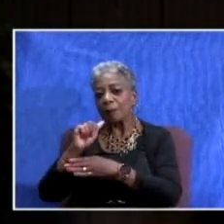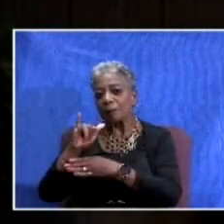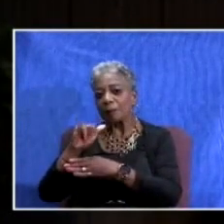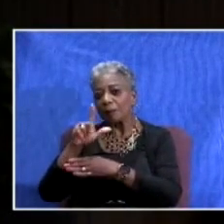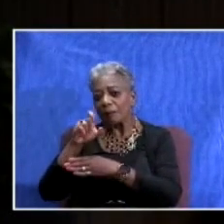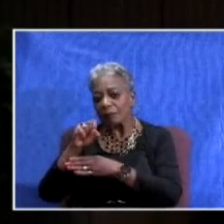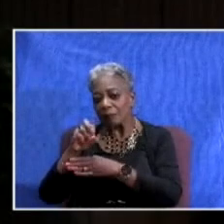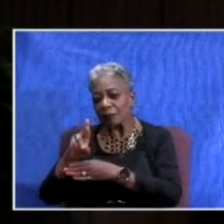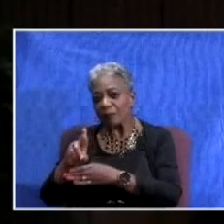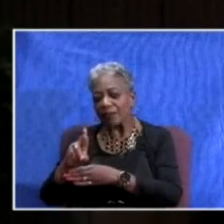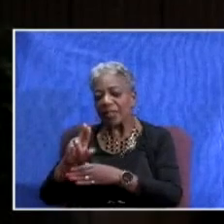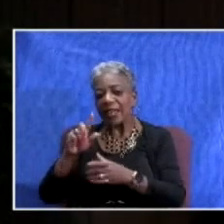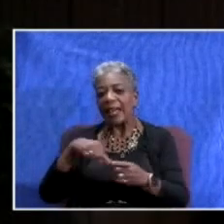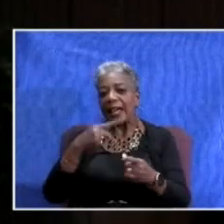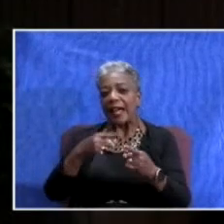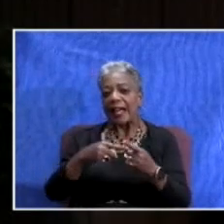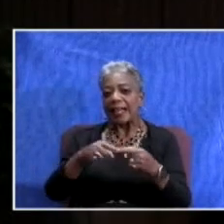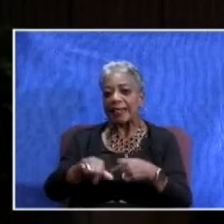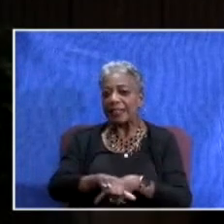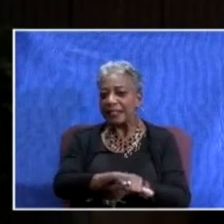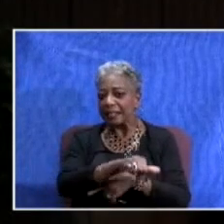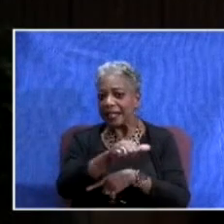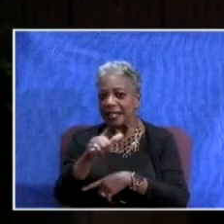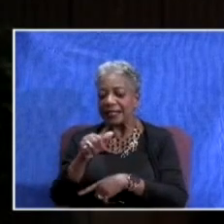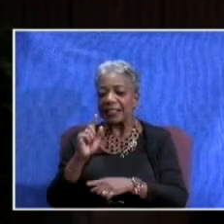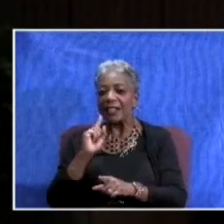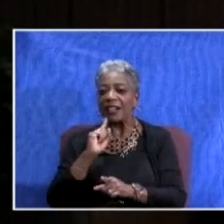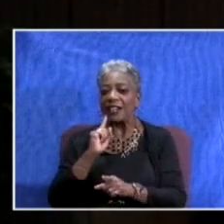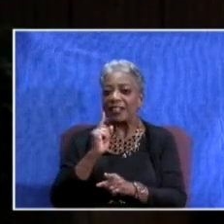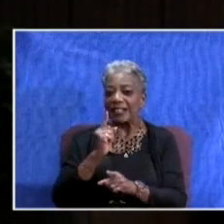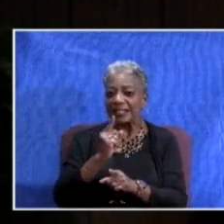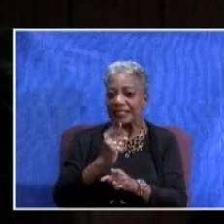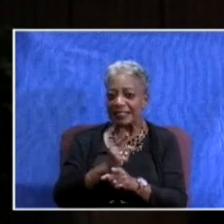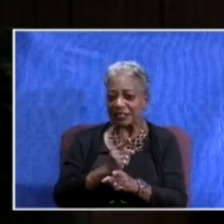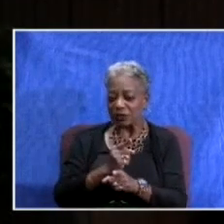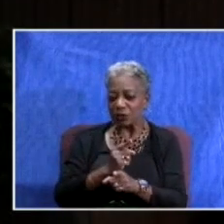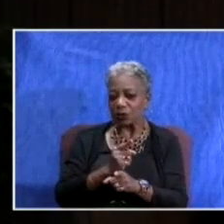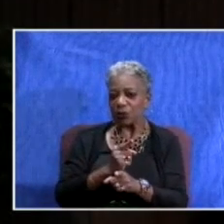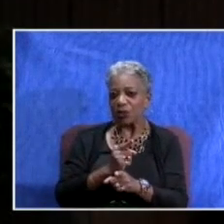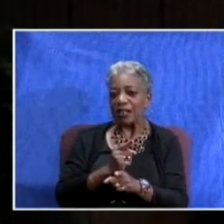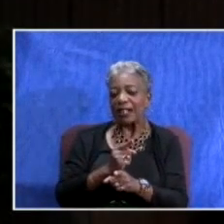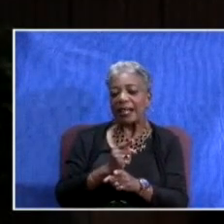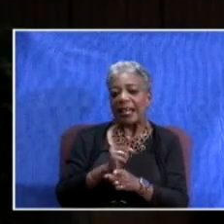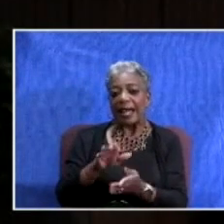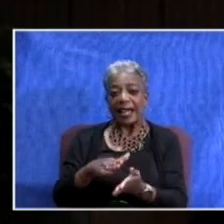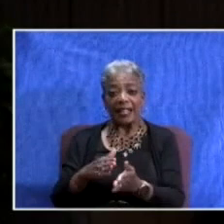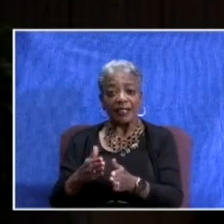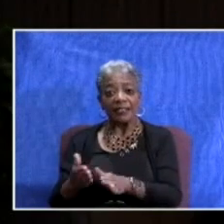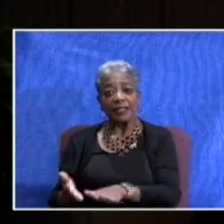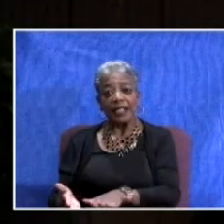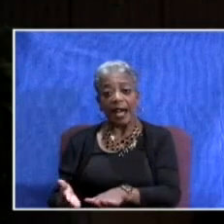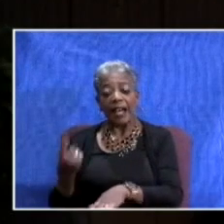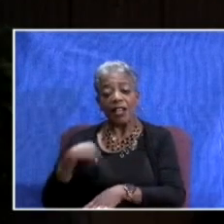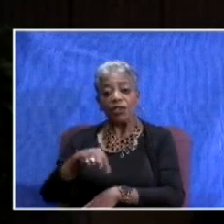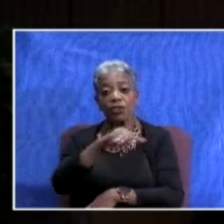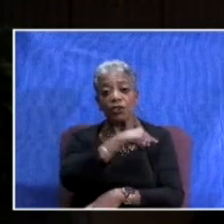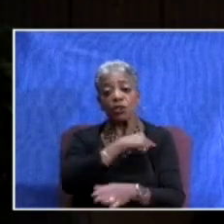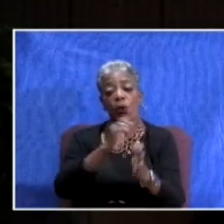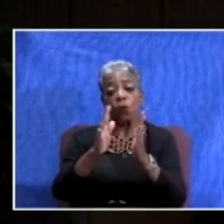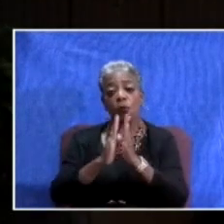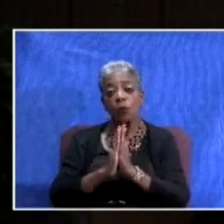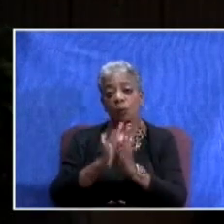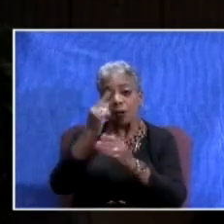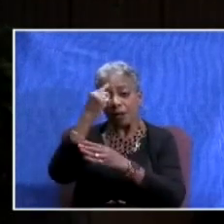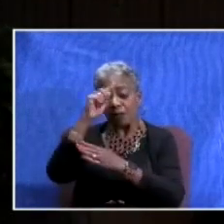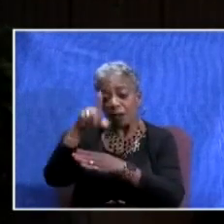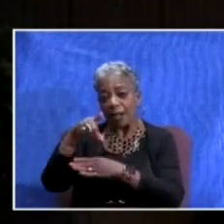transitioned. So Reverend Pat Taylor means so much to us. We love the family. Pat, we are praying for you. Prayers